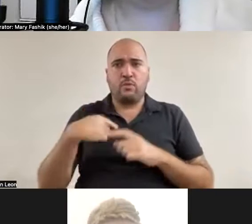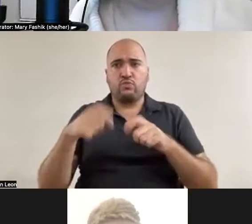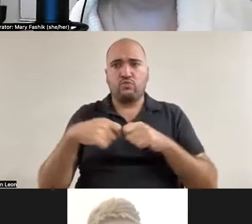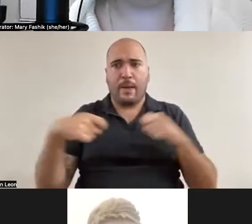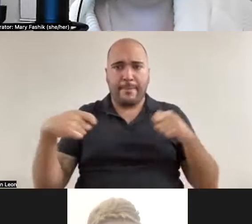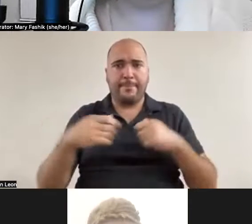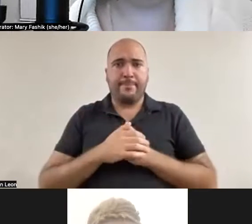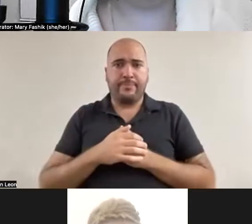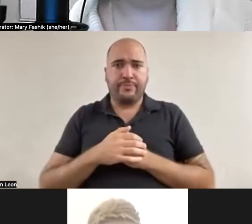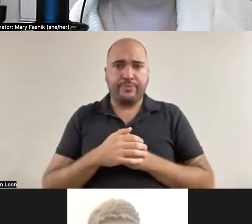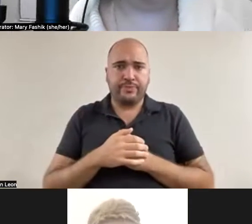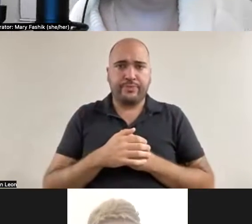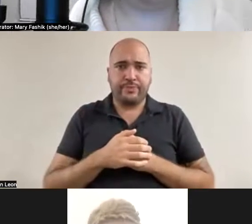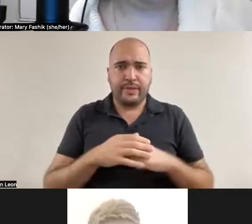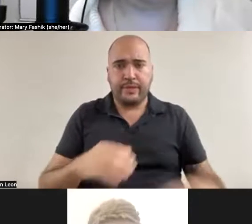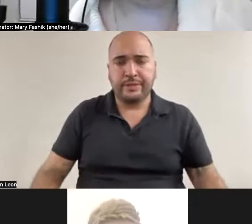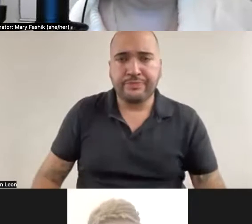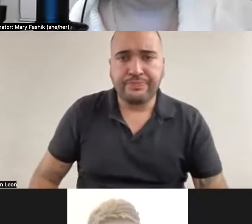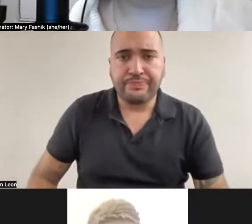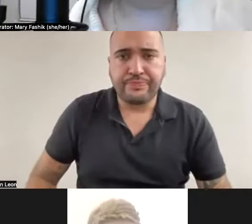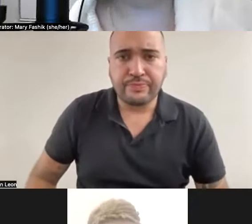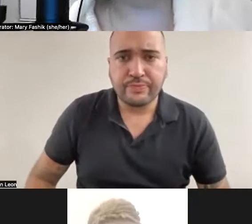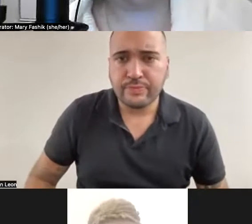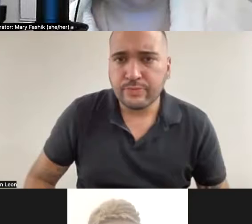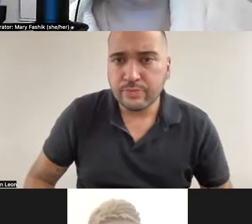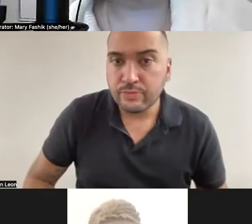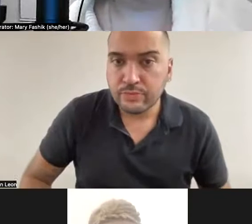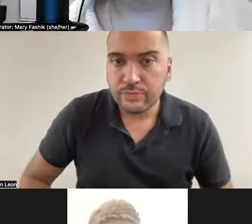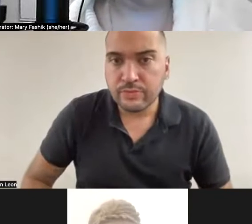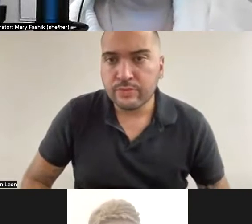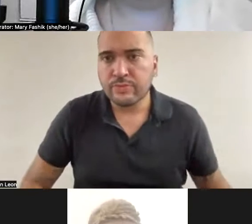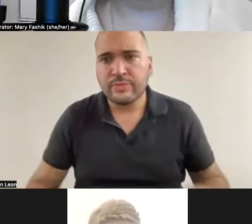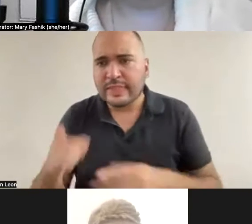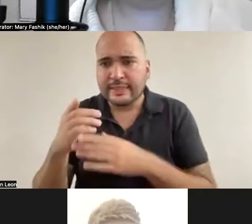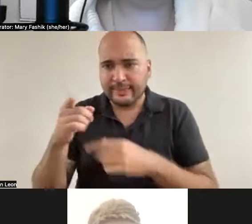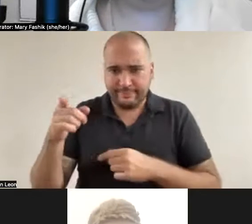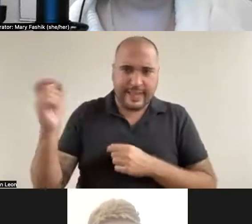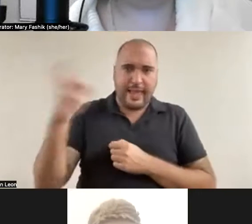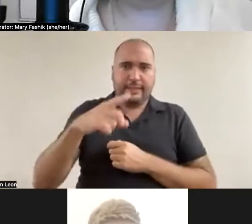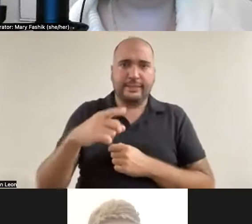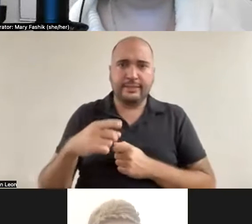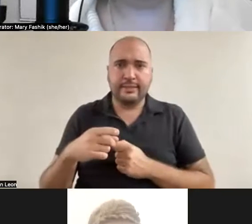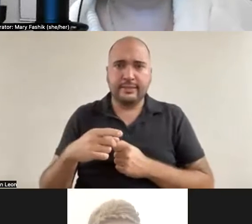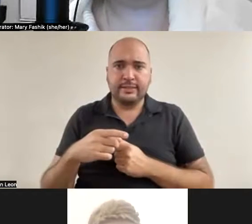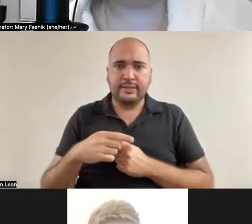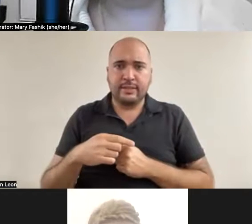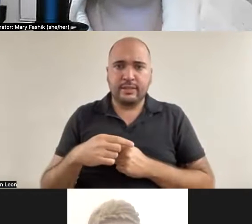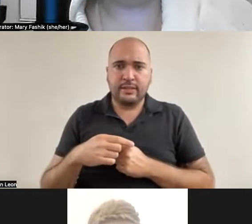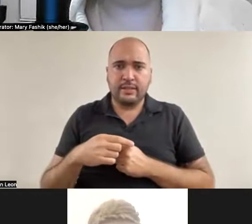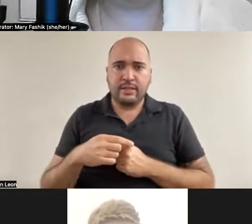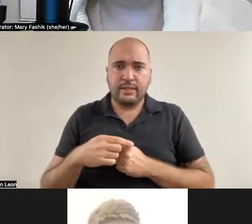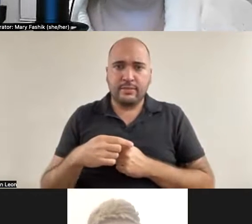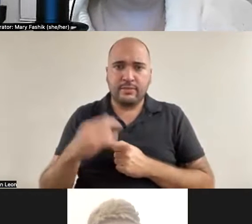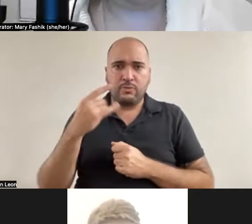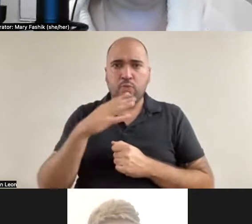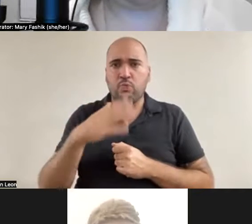up for the evening. I am asked, I would love to know if the speakers would be willing to